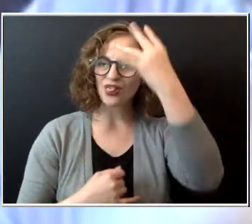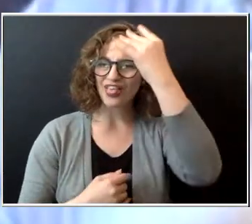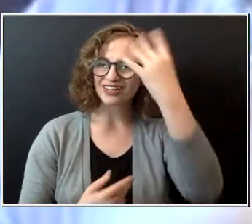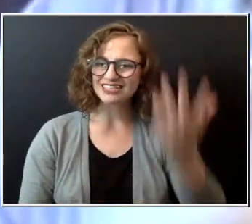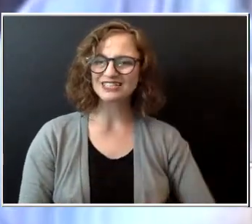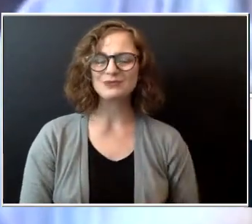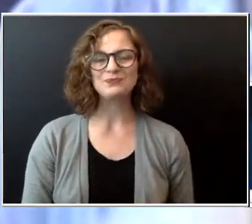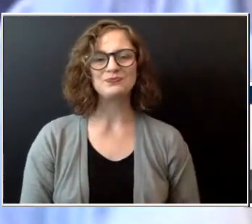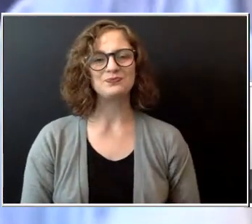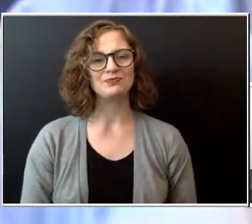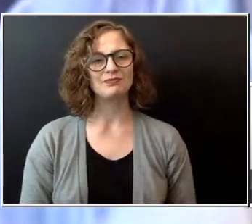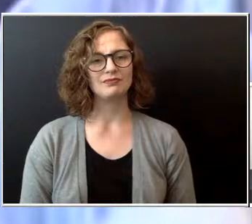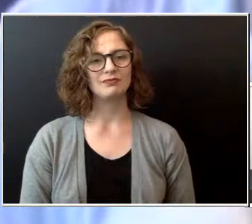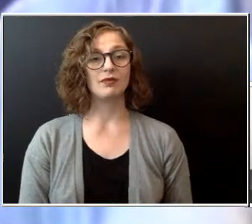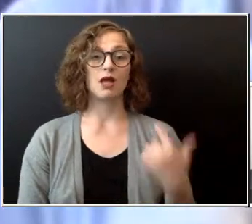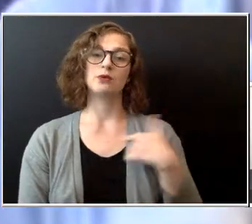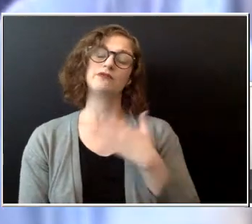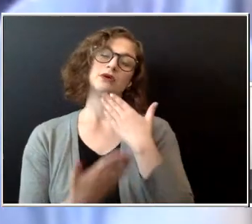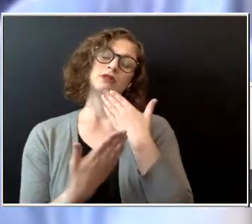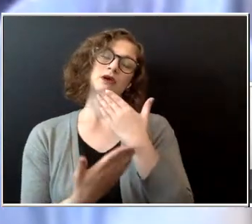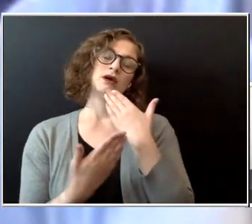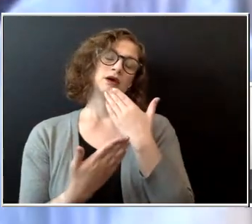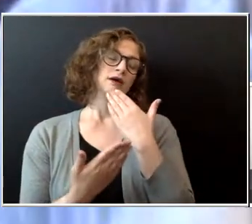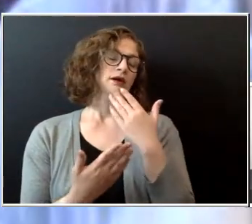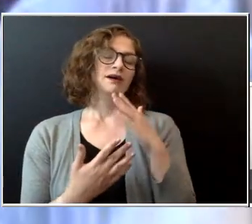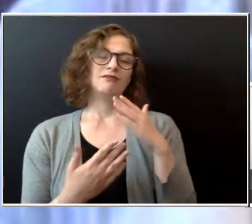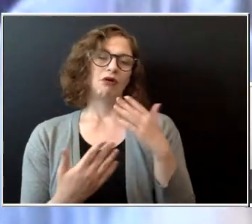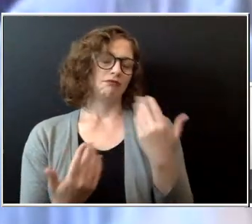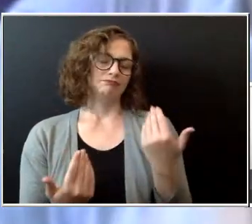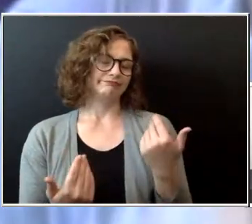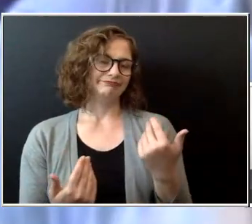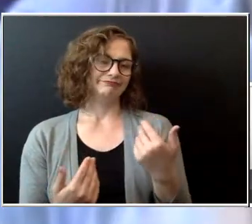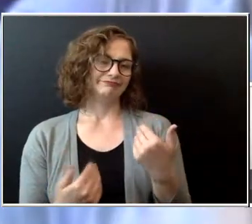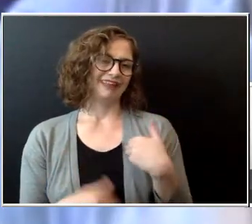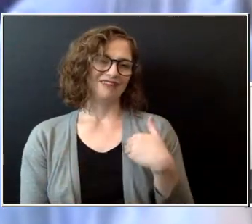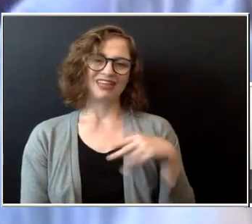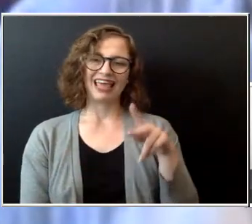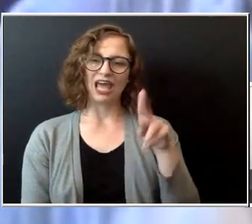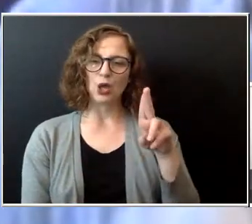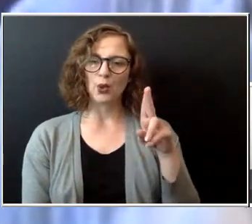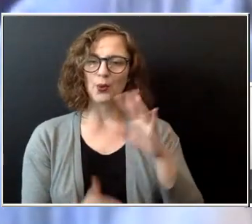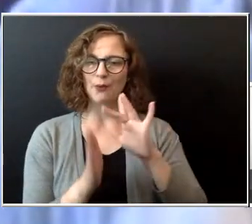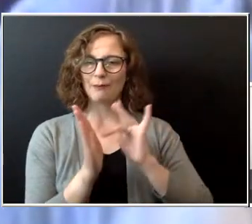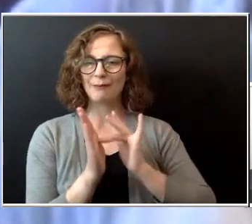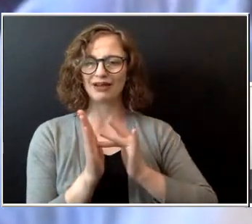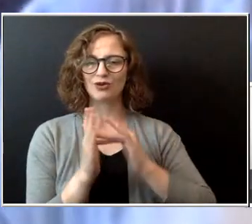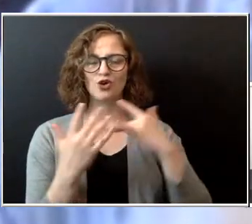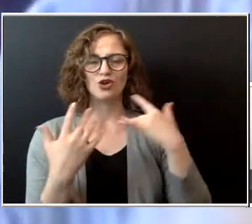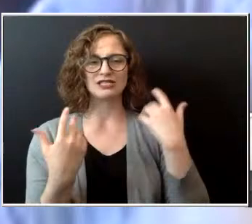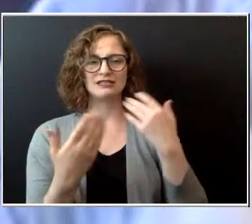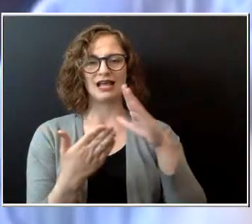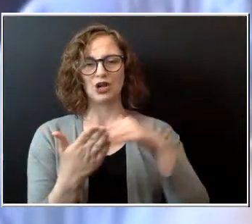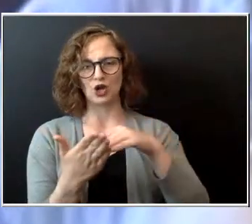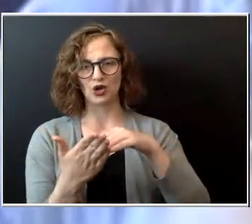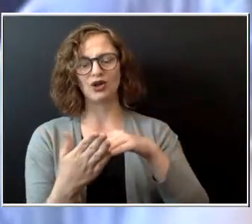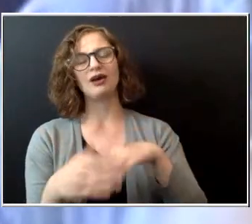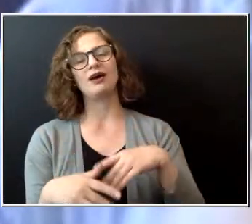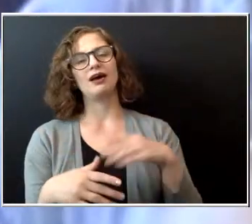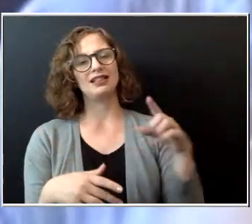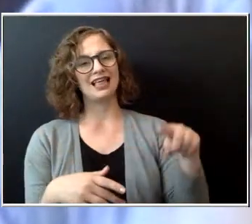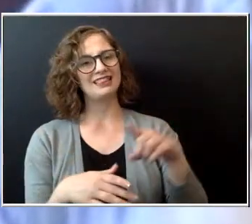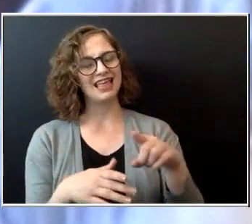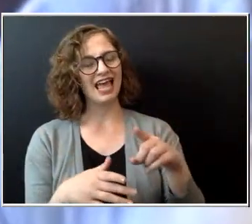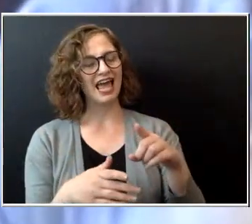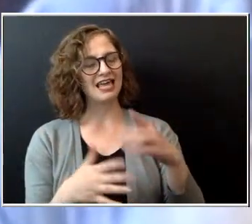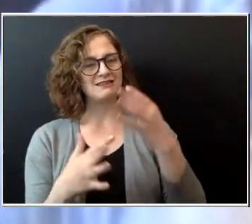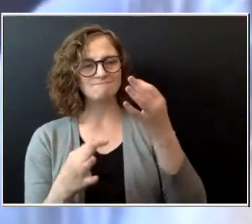We're very thankful that we have the KU Medical Center and that they want to choose to work with rural areas.